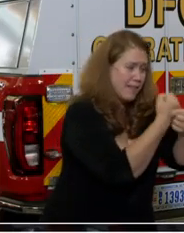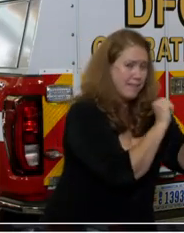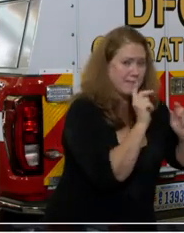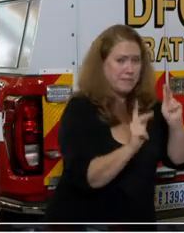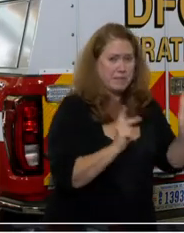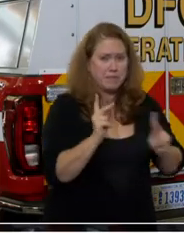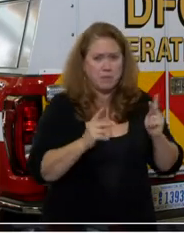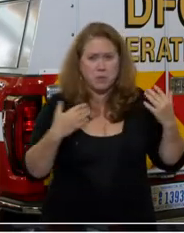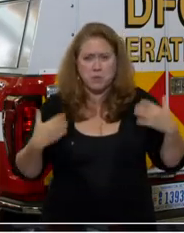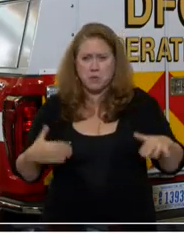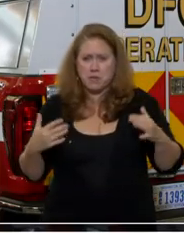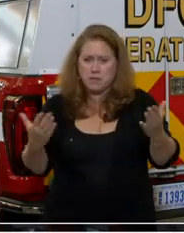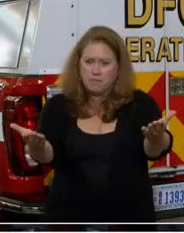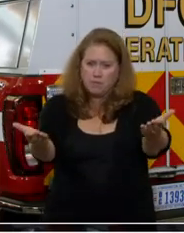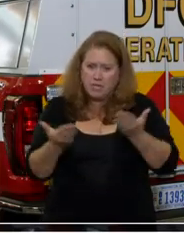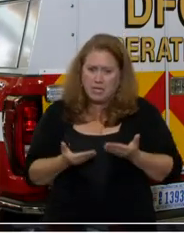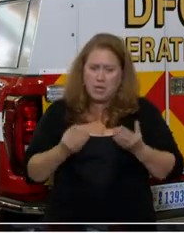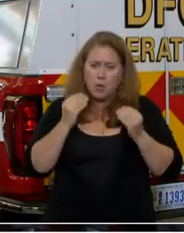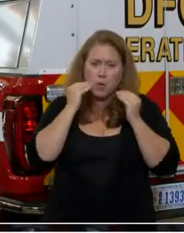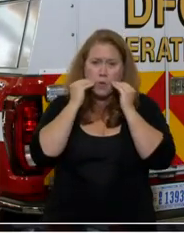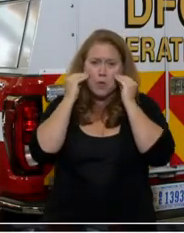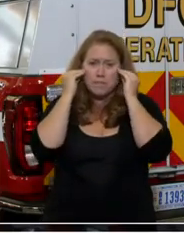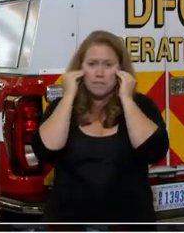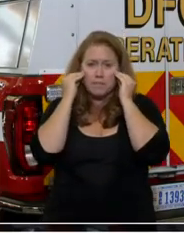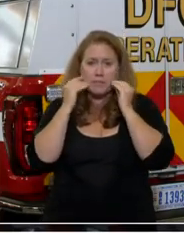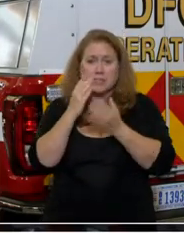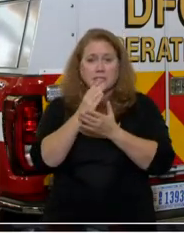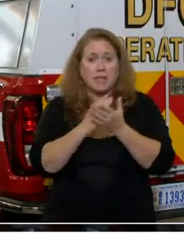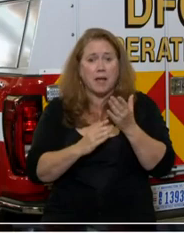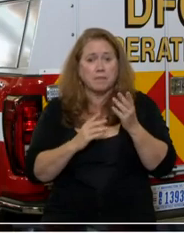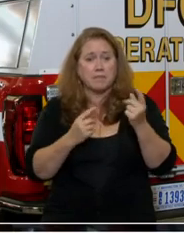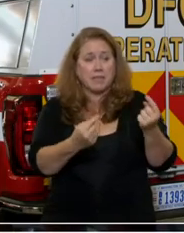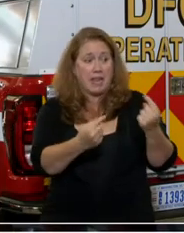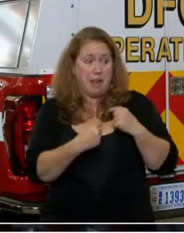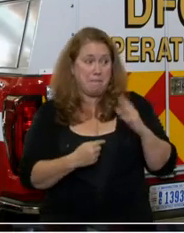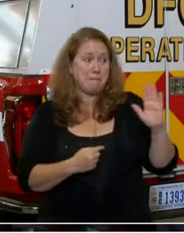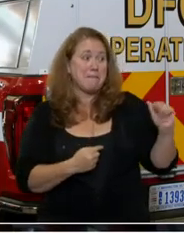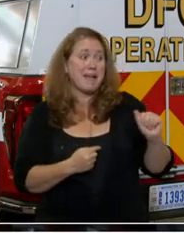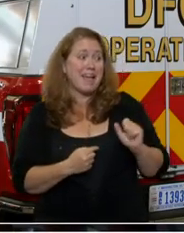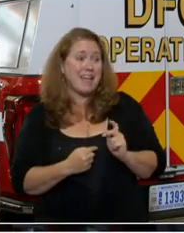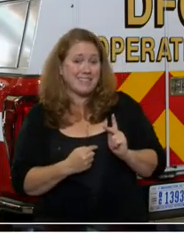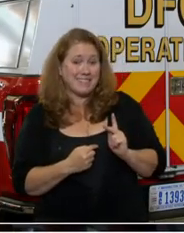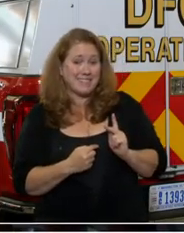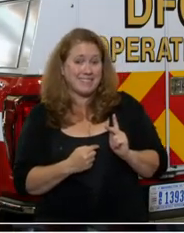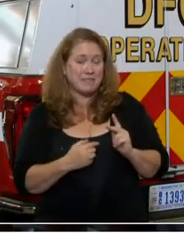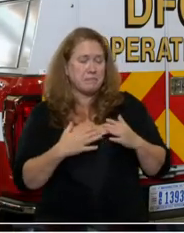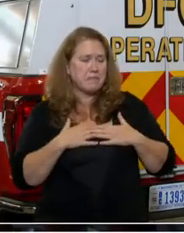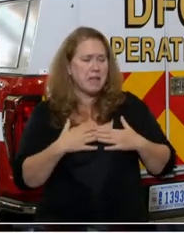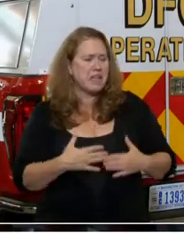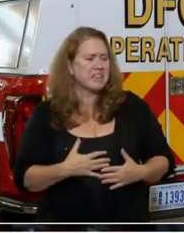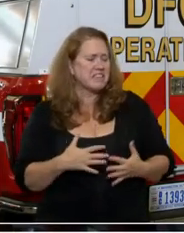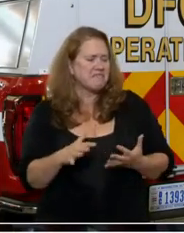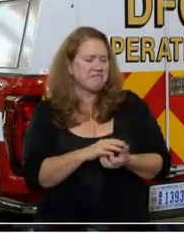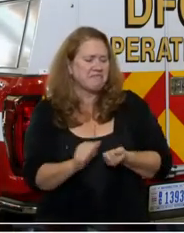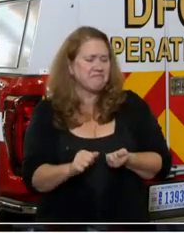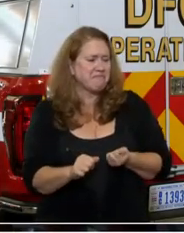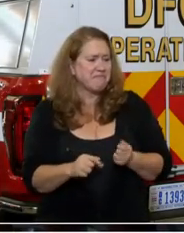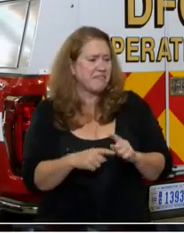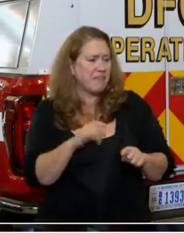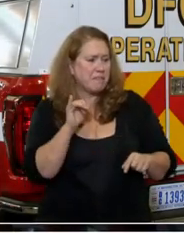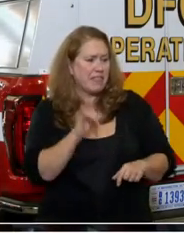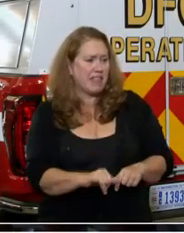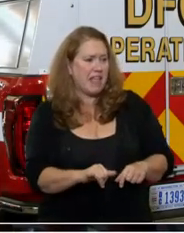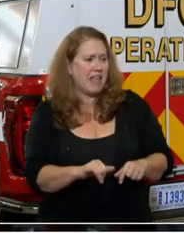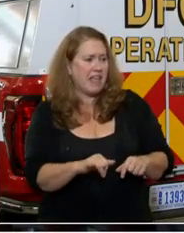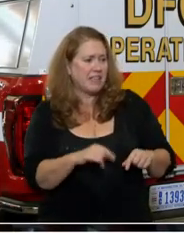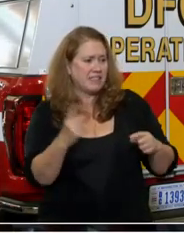And those who made it home, who have suffered for years and have suffered with the toll it has taken on